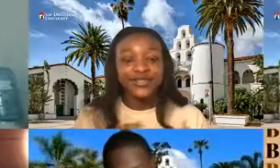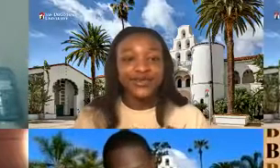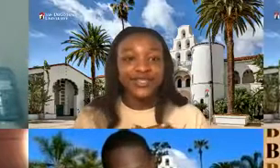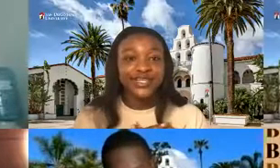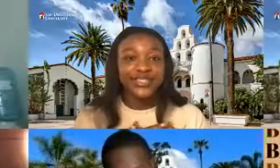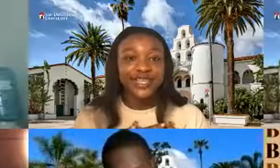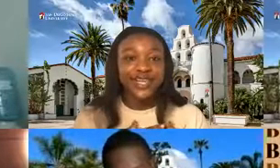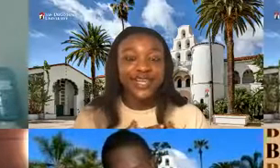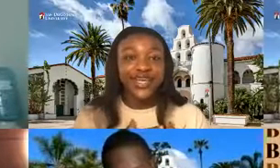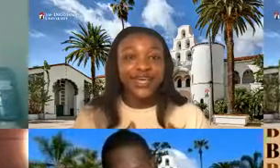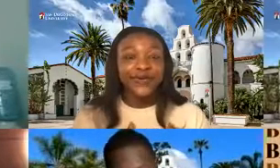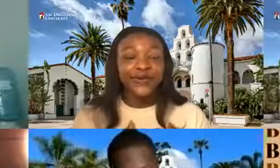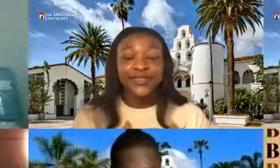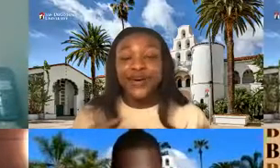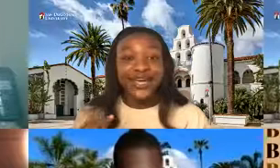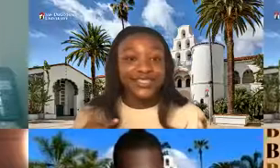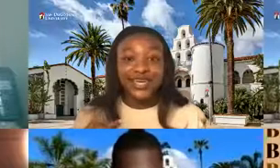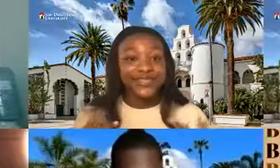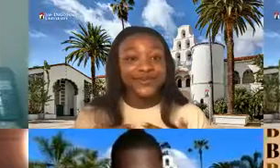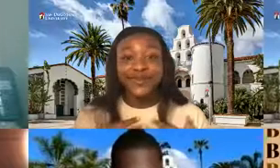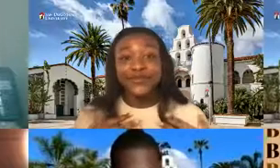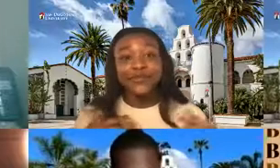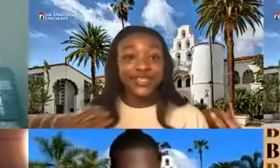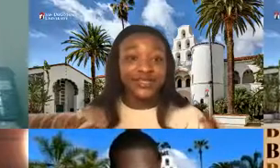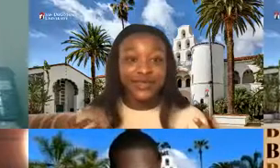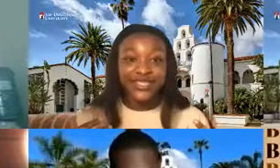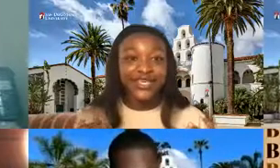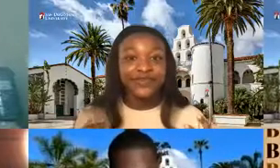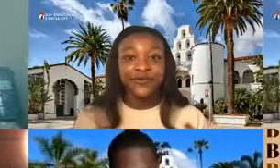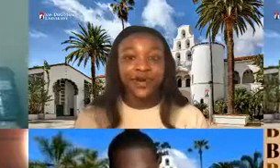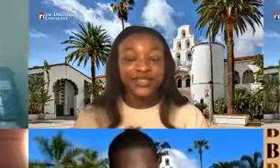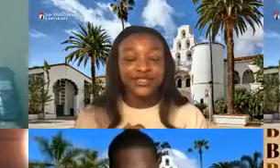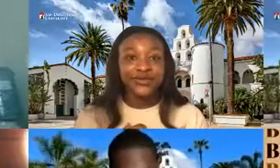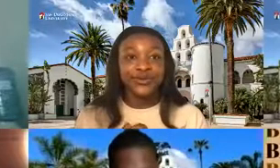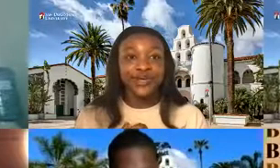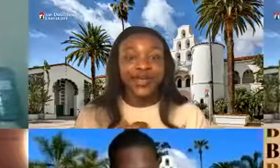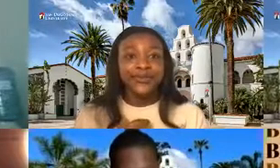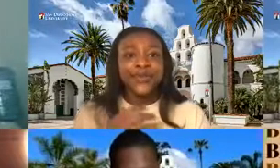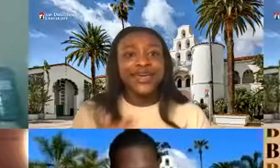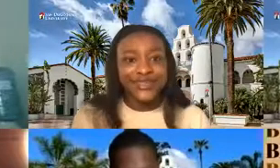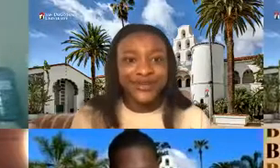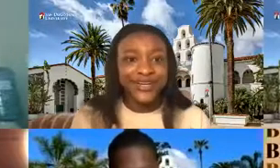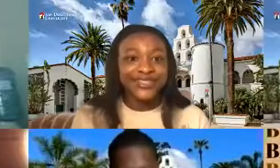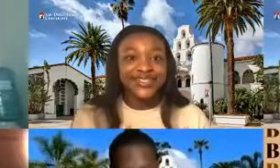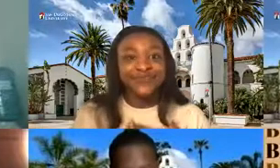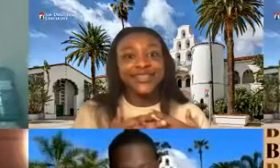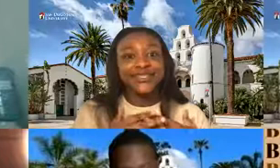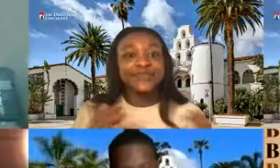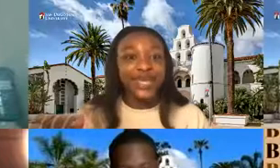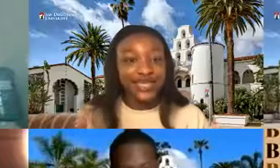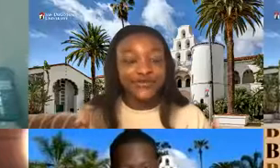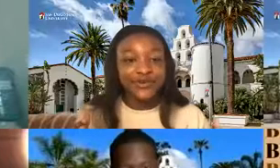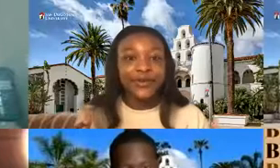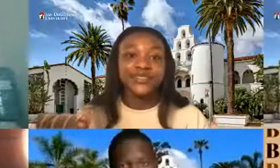evolve as an organization. And without HGS, it would have never pushed me to even want to make this organization and make